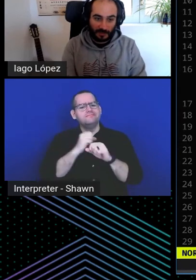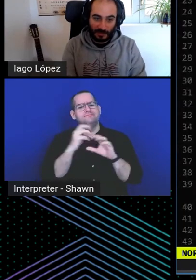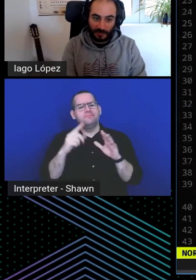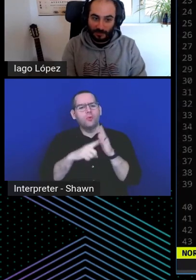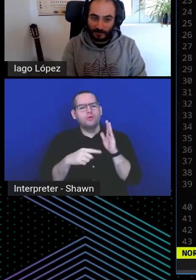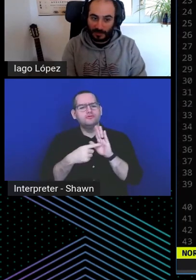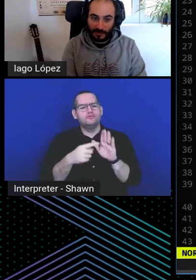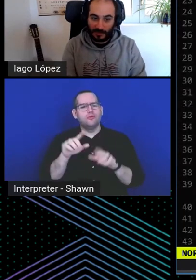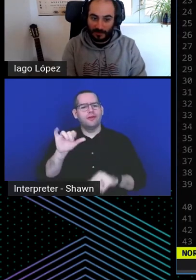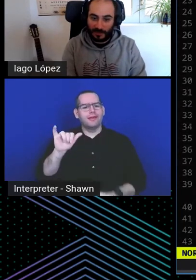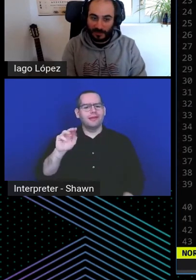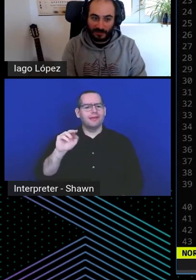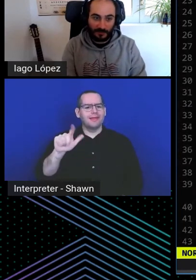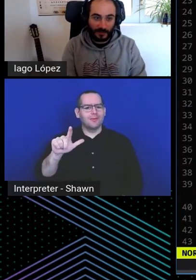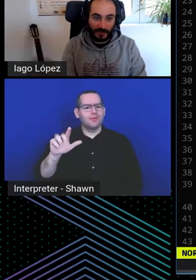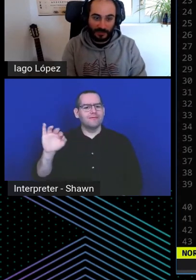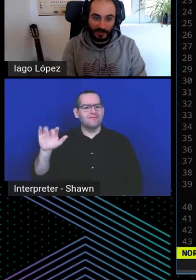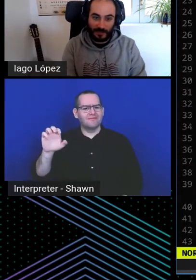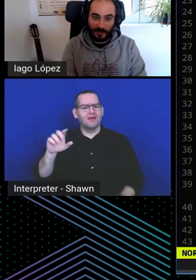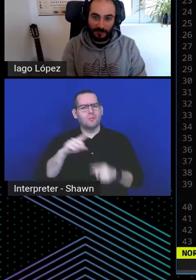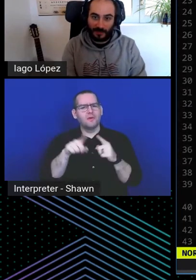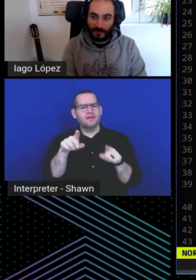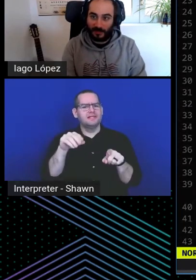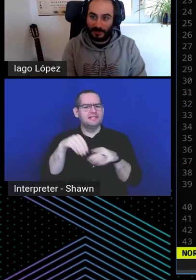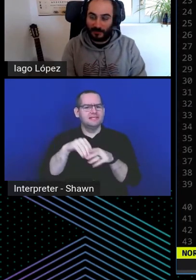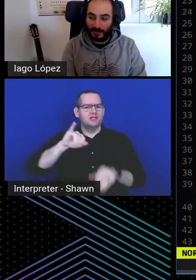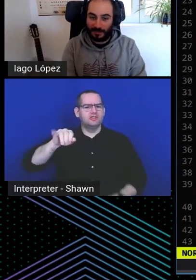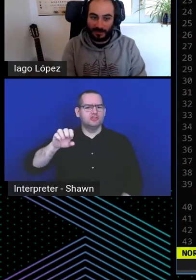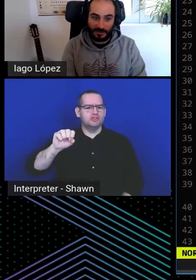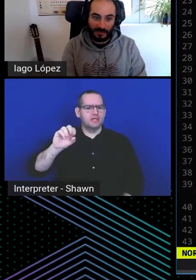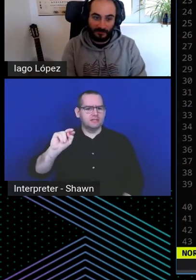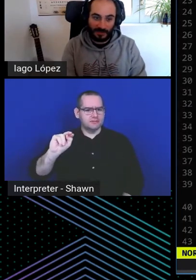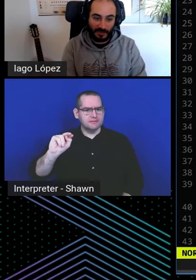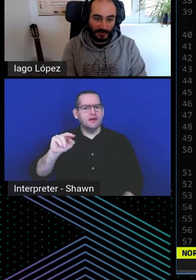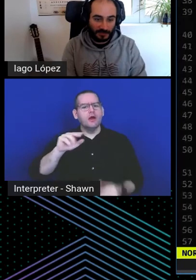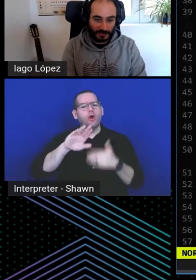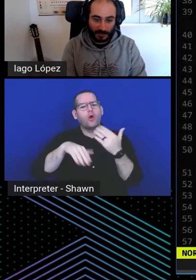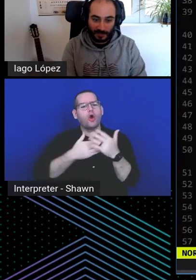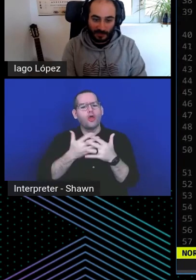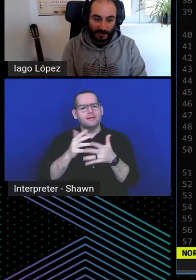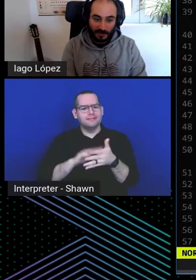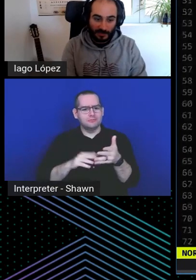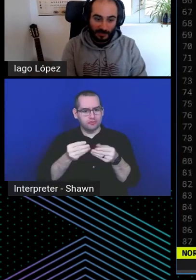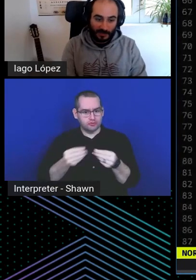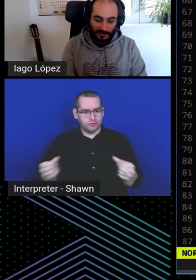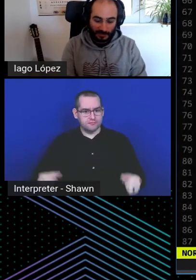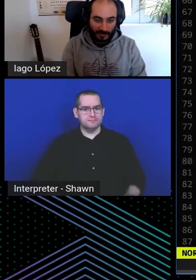but in JSON format and with all the templates resolved.